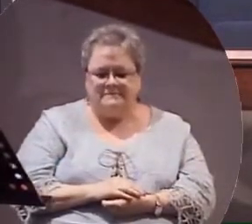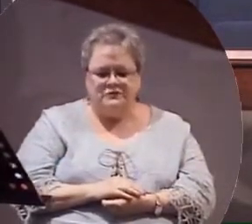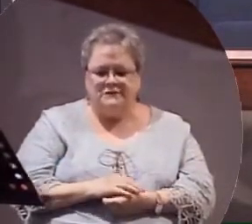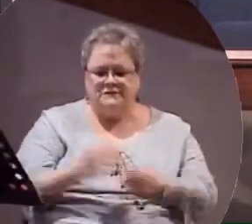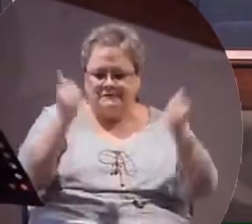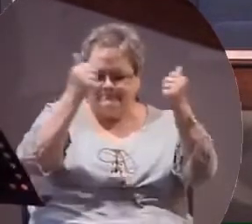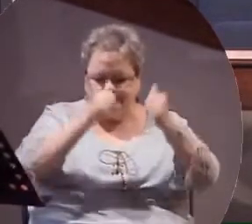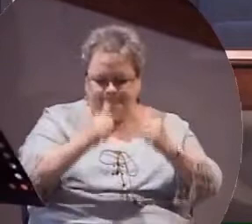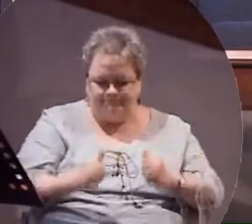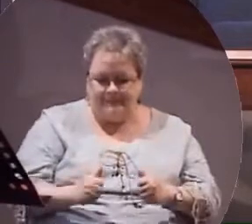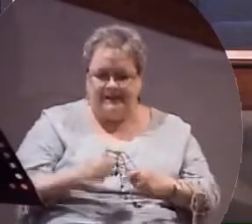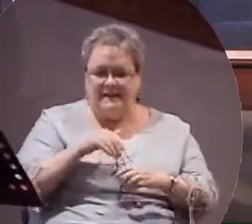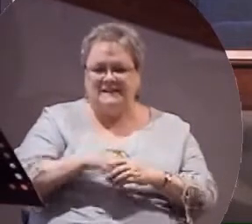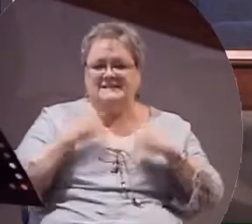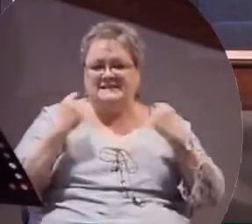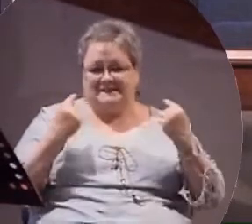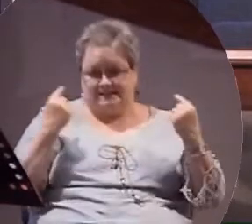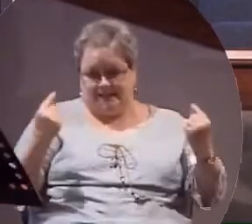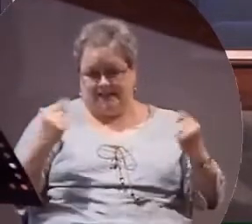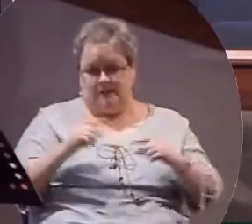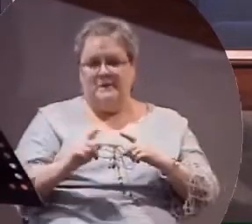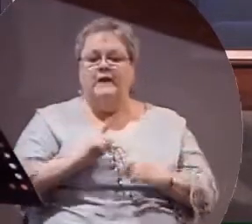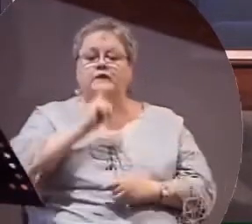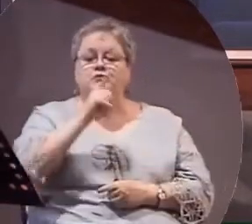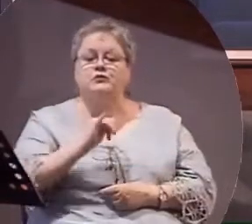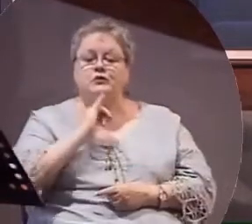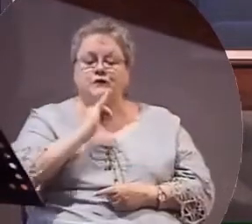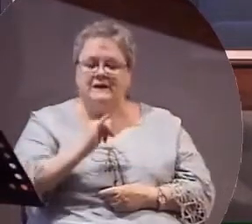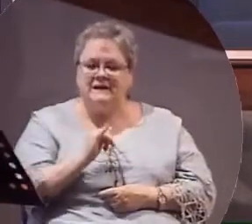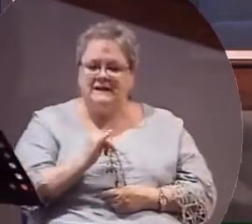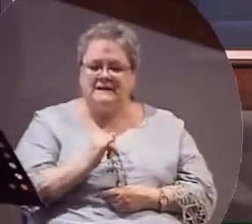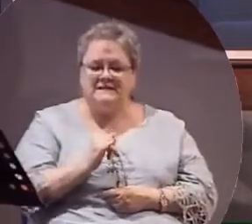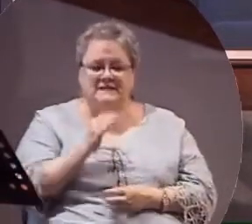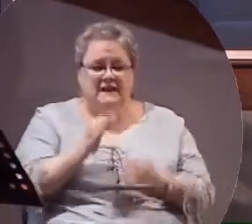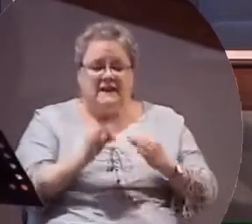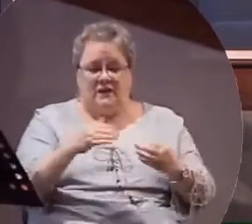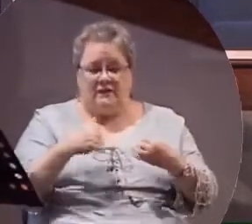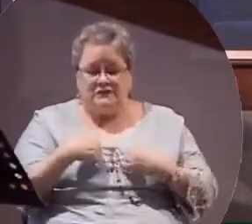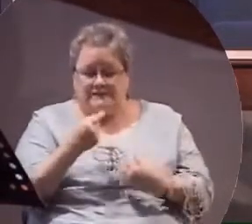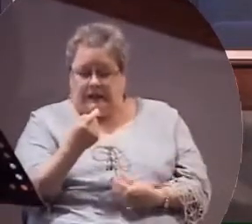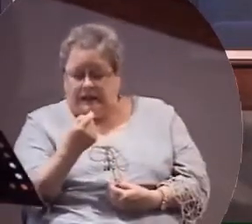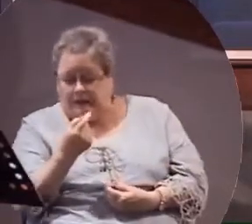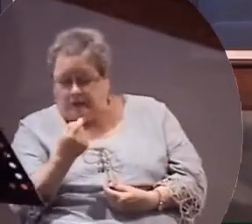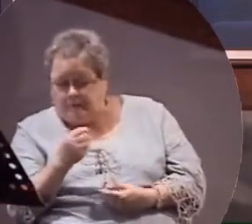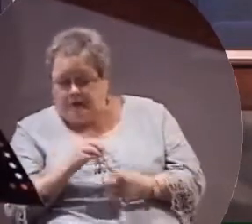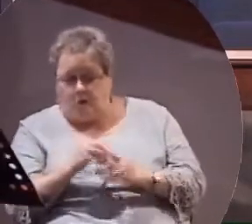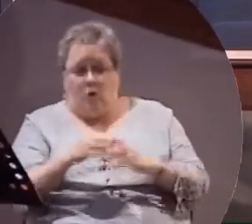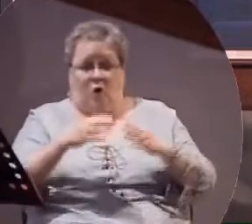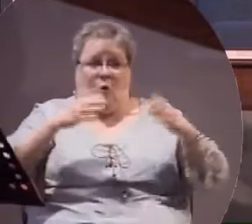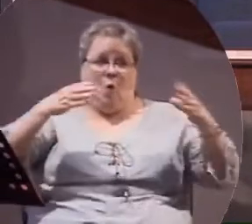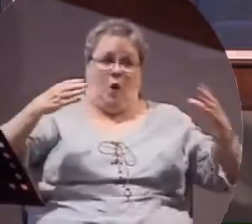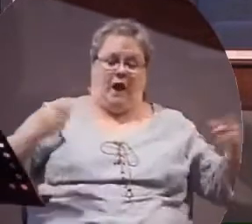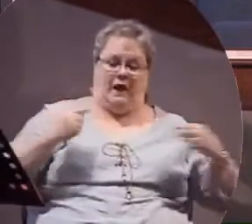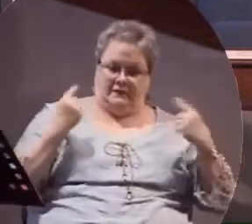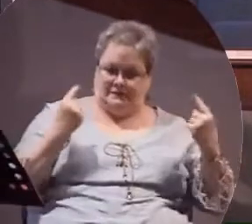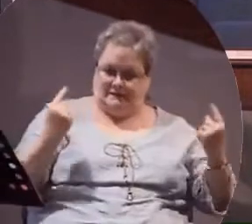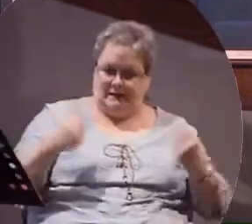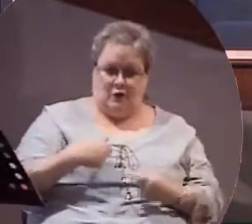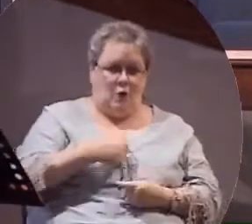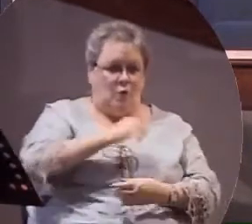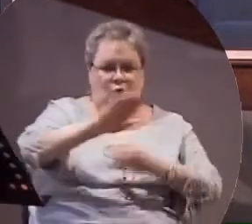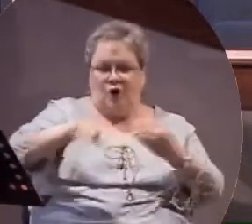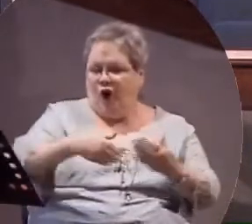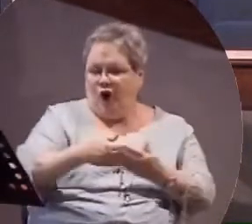sin. But the truth of the matter is, whether you're ankle deep or whether you're head deep, the truth of the matter is, we're all in the